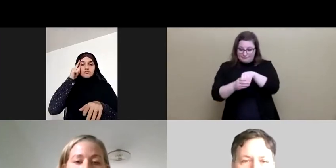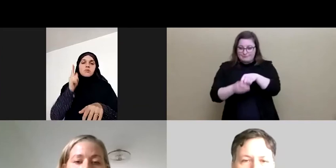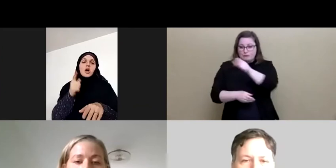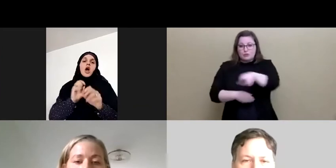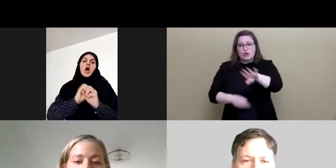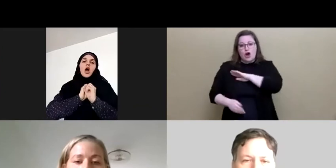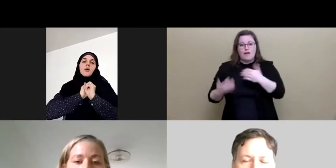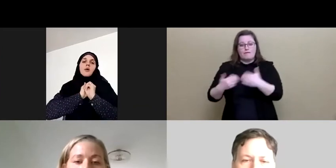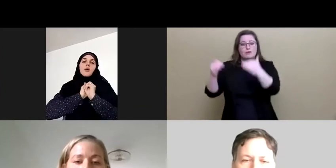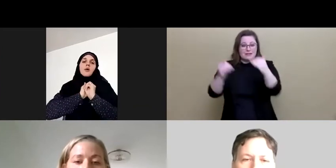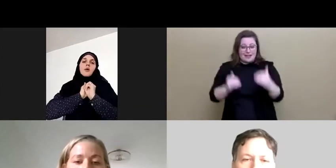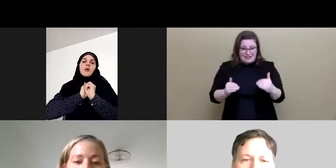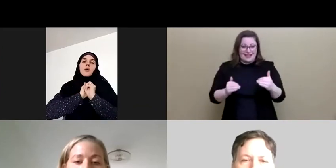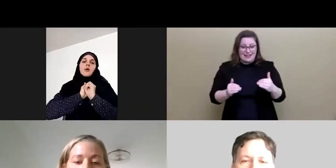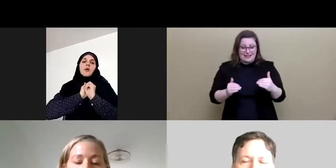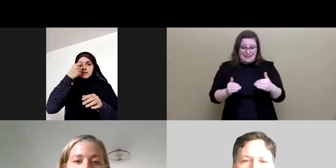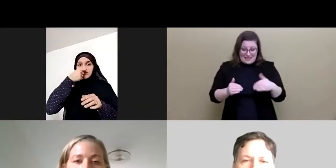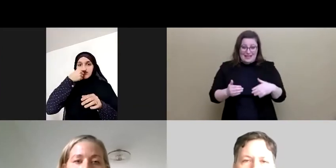Peace Building.